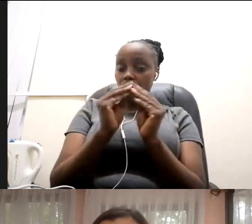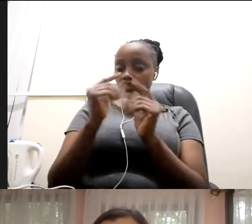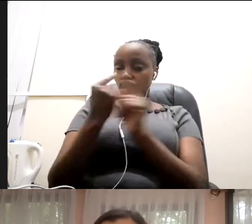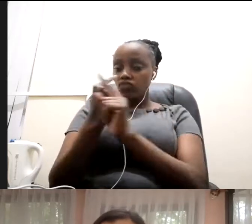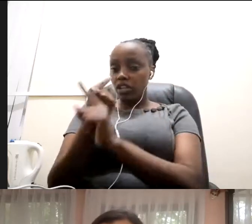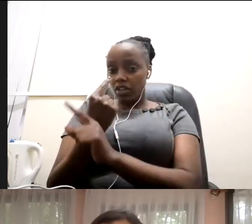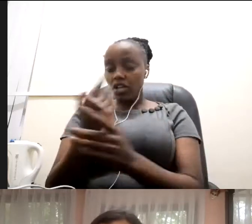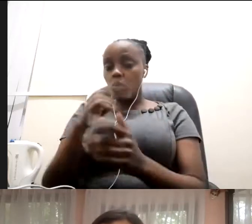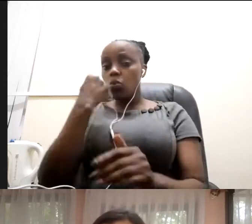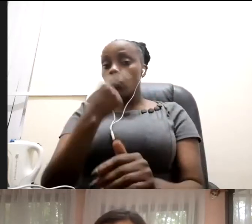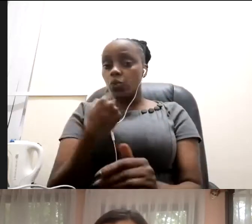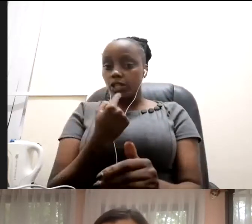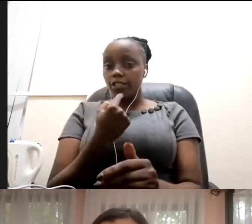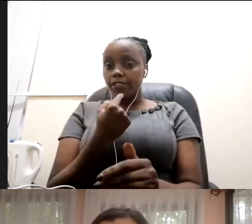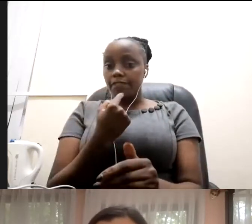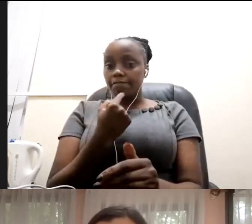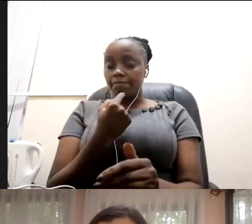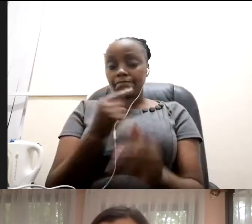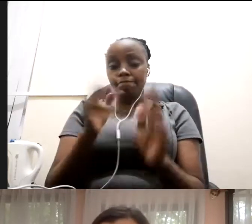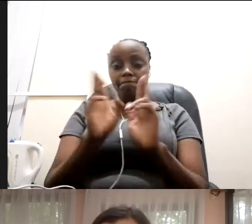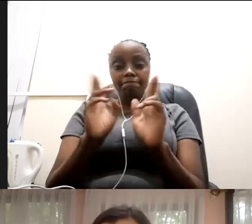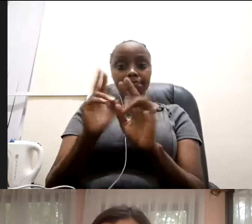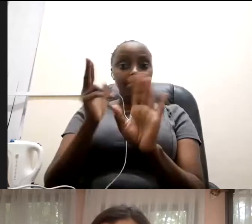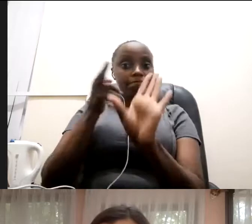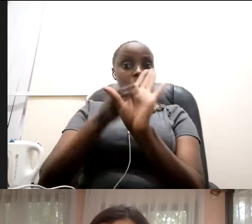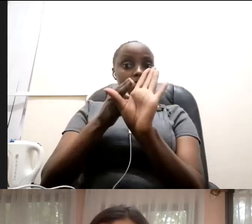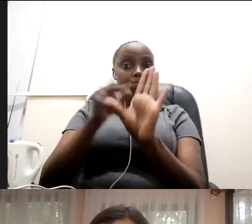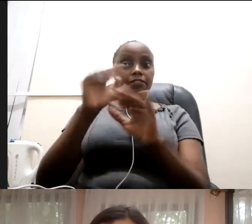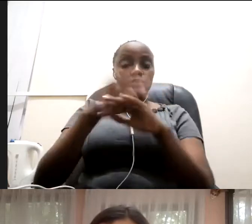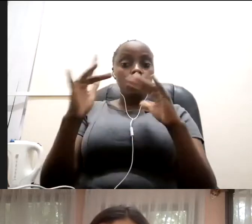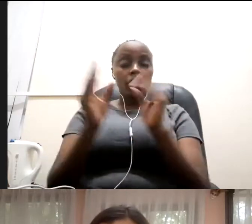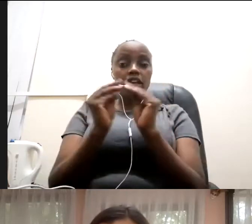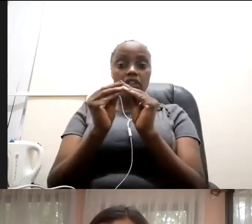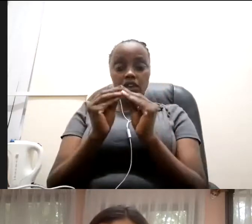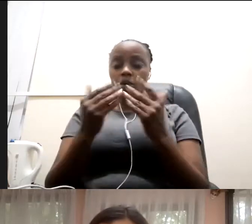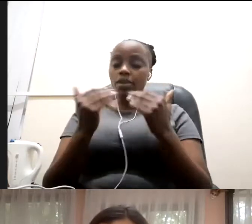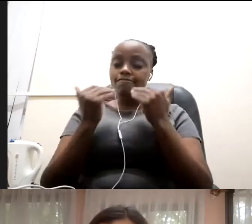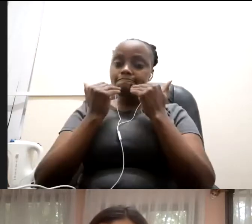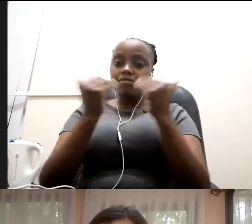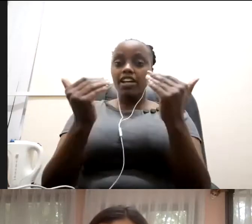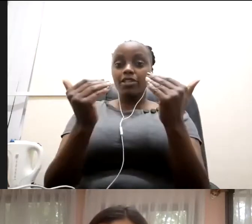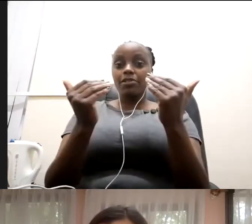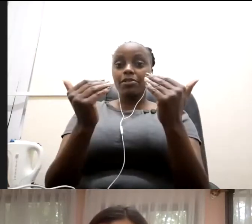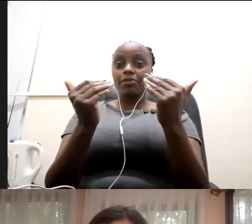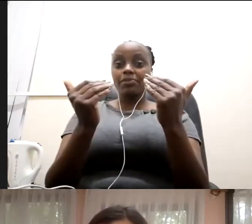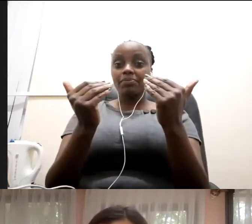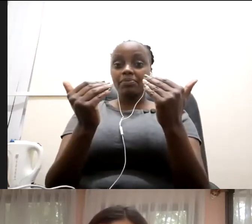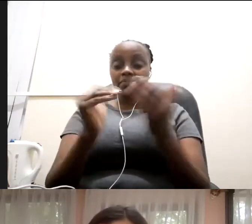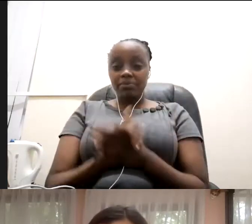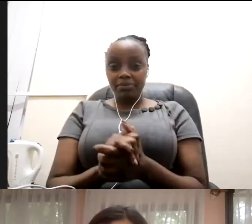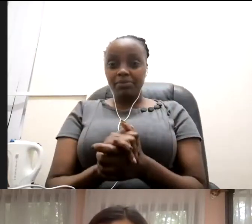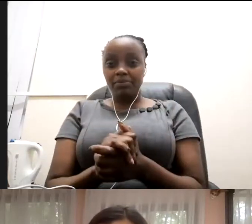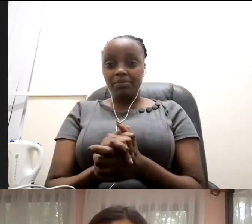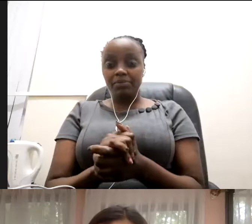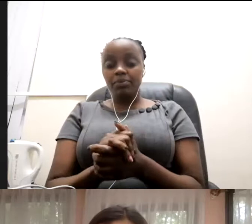have willing to participate in this webinar, so it's very much appreciated. And with no further ado, let